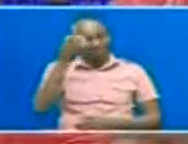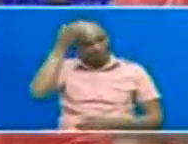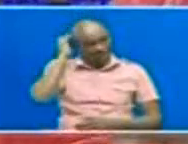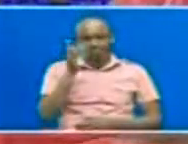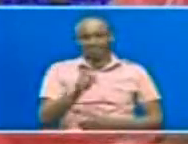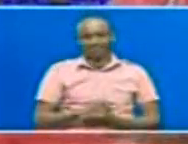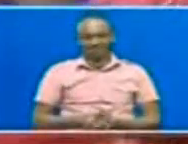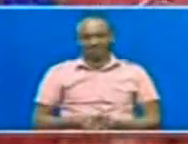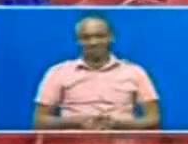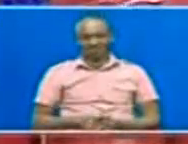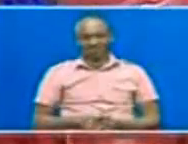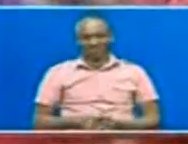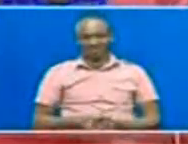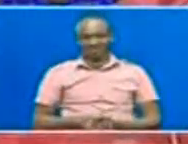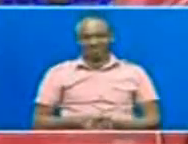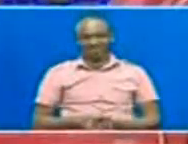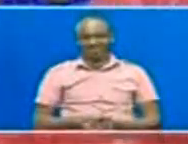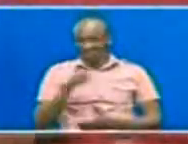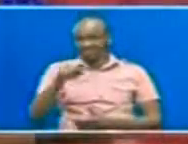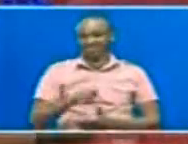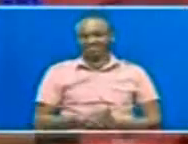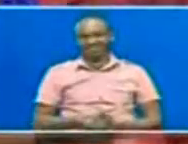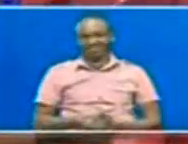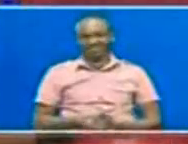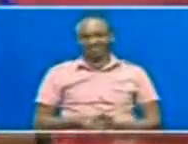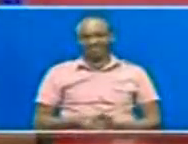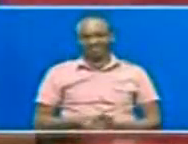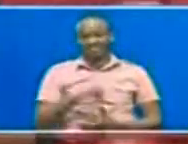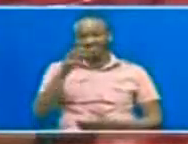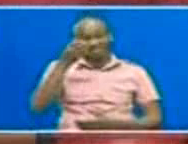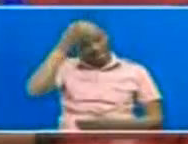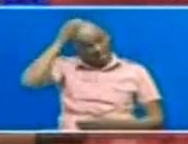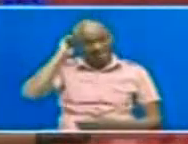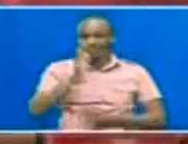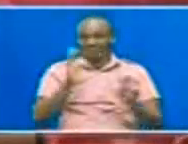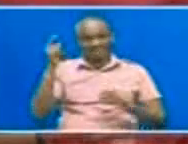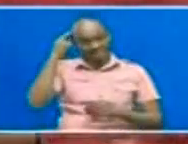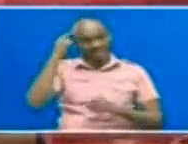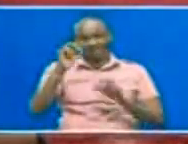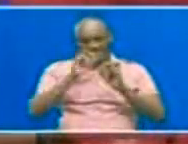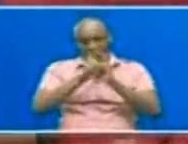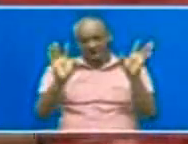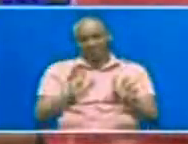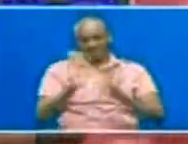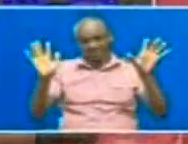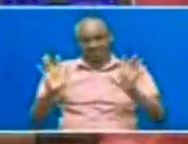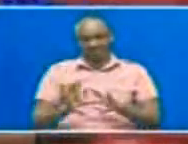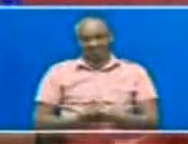my. Yes. Put it down, Joe. Yeah. Put the hat what down. Wrong? Yes. That's Joe the legend. So they can see this head.